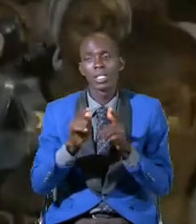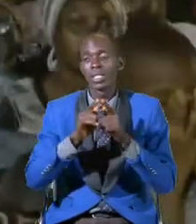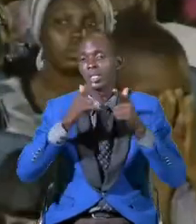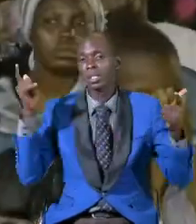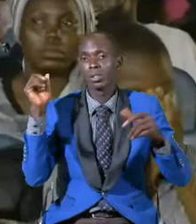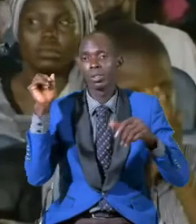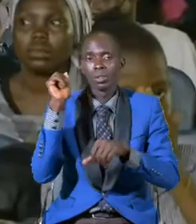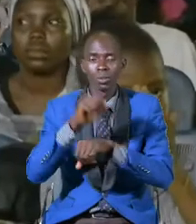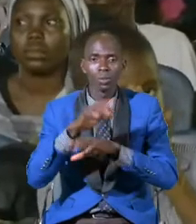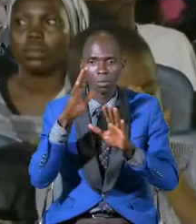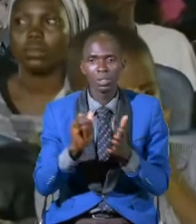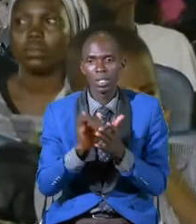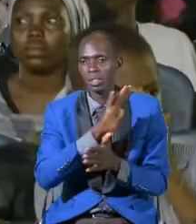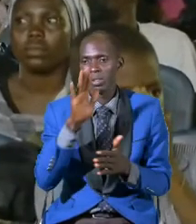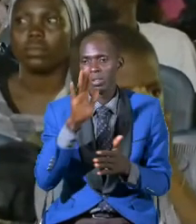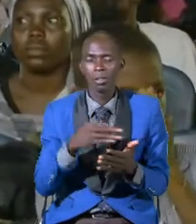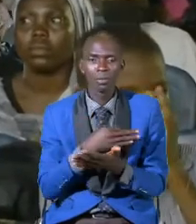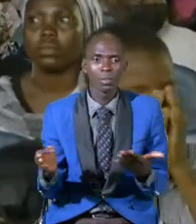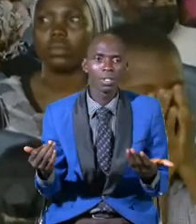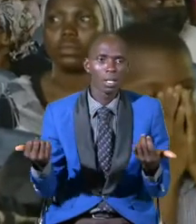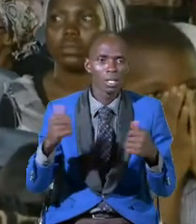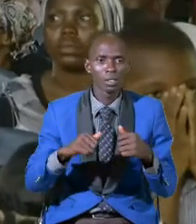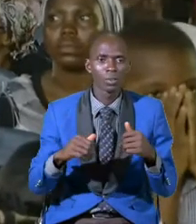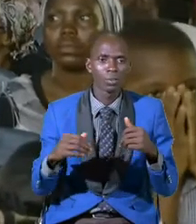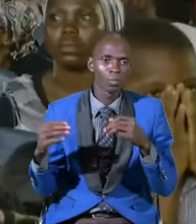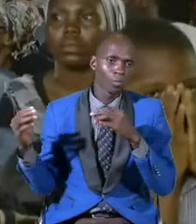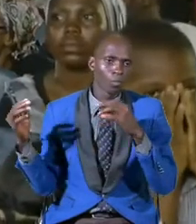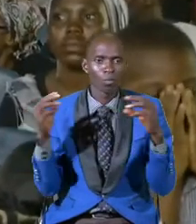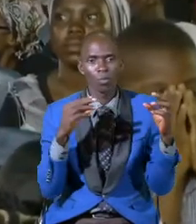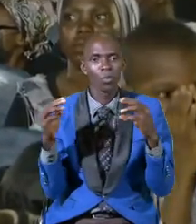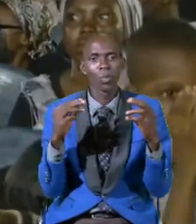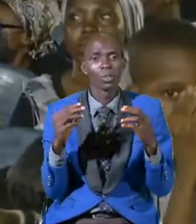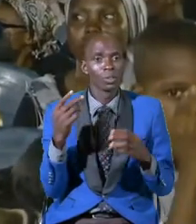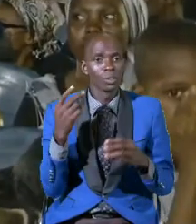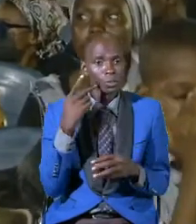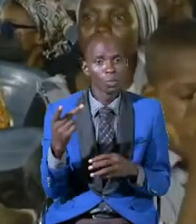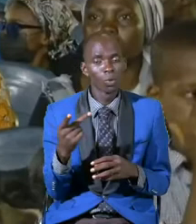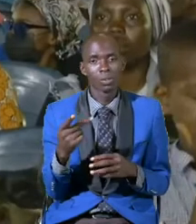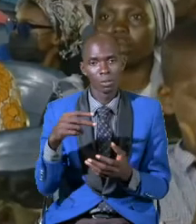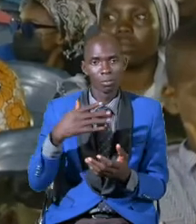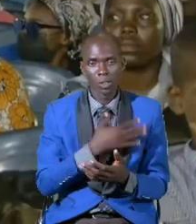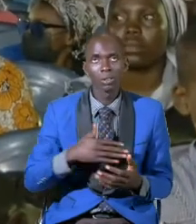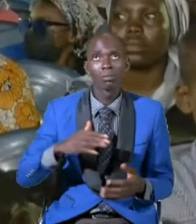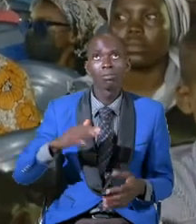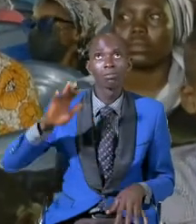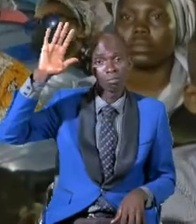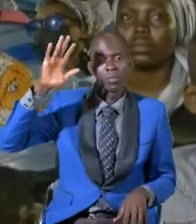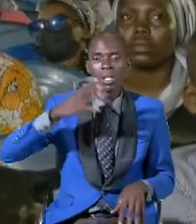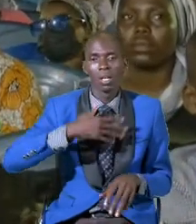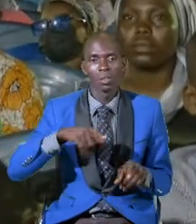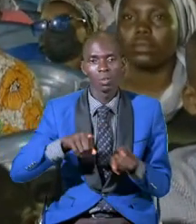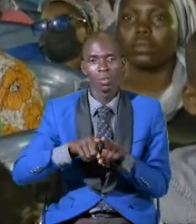pray with you. Stand up so I can connect you. You can get connected with Christ as